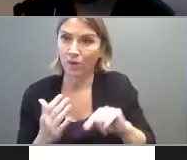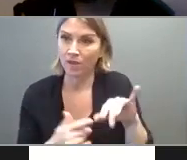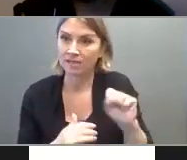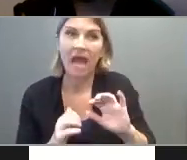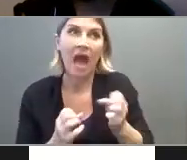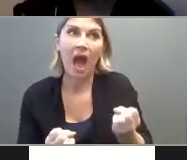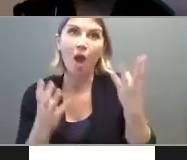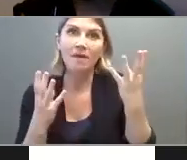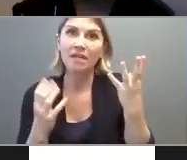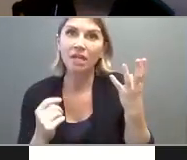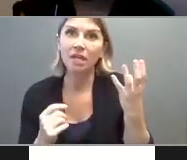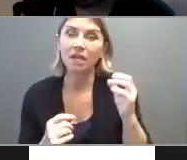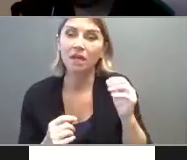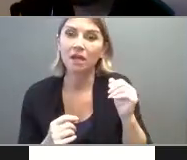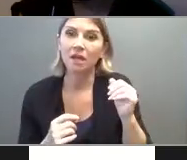many power of